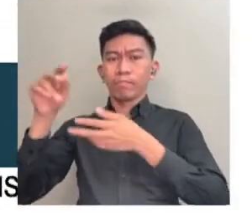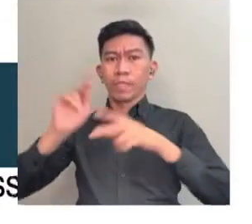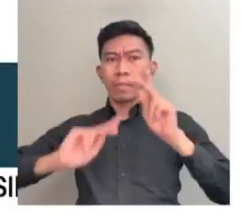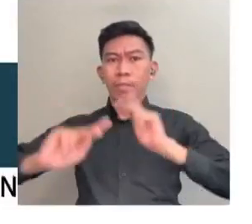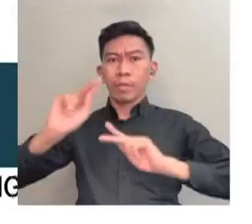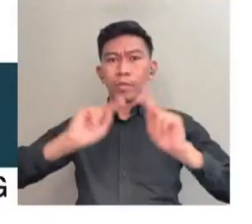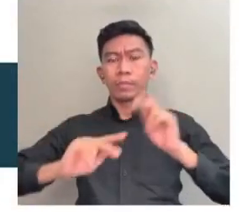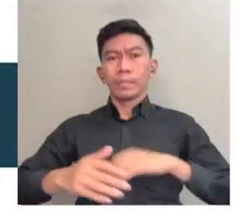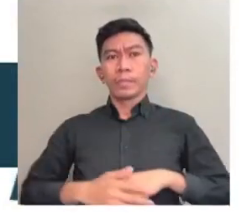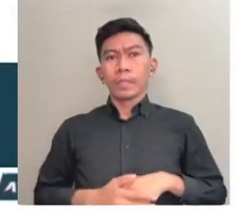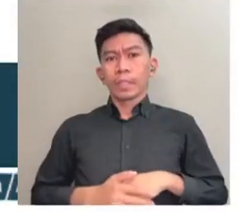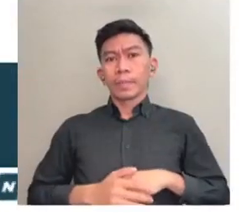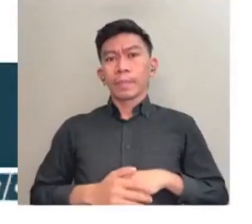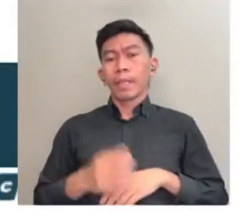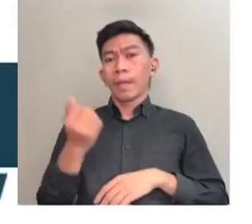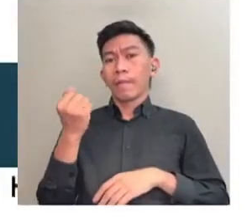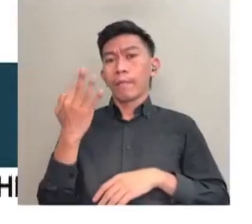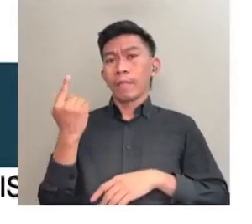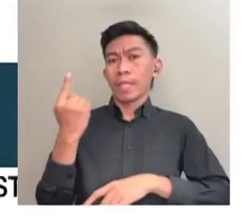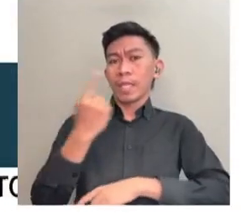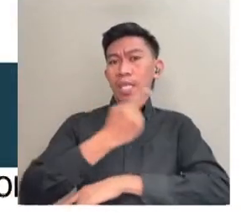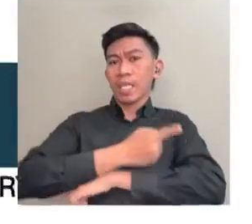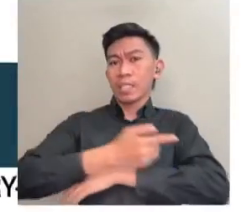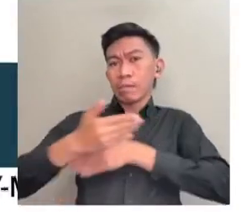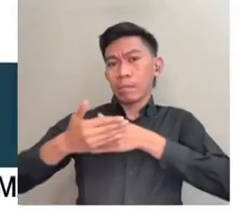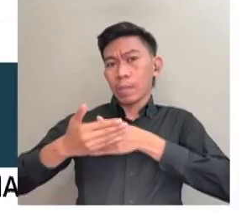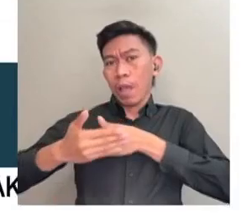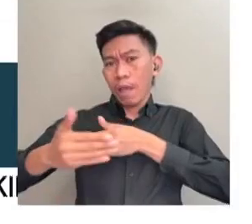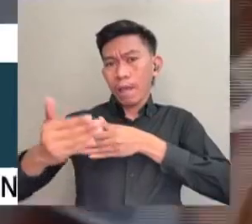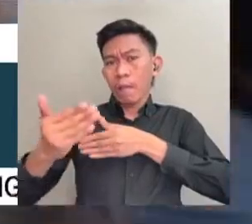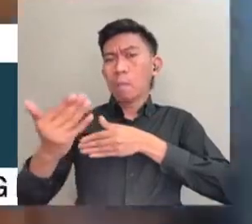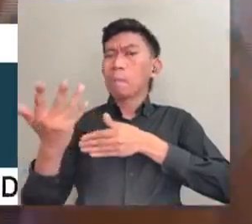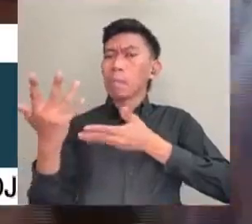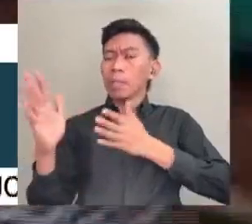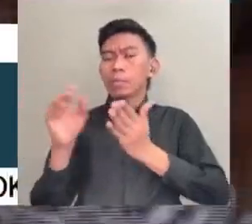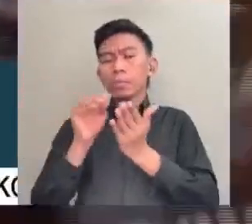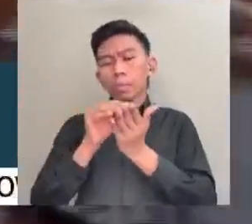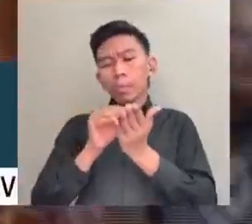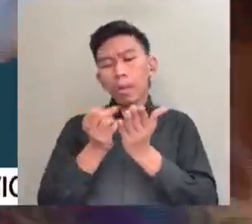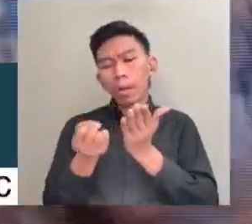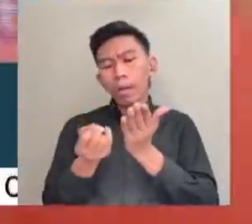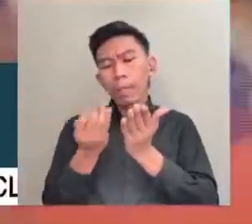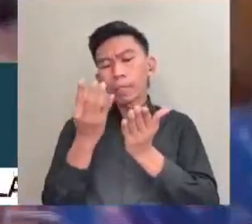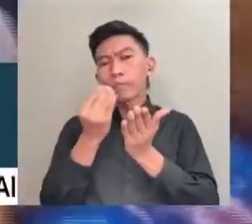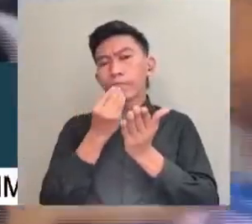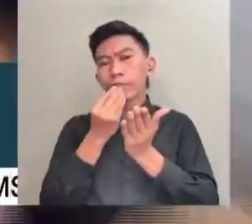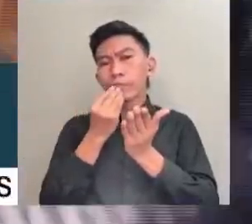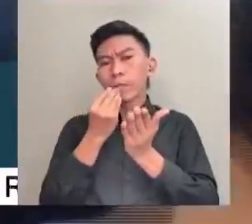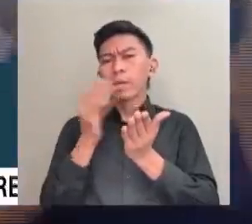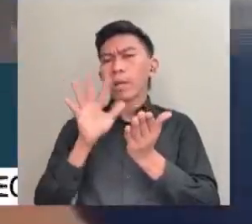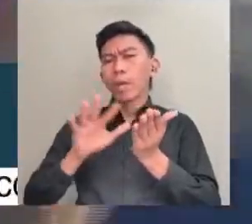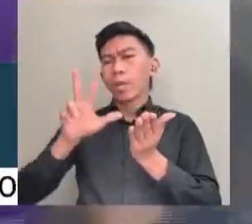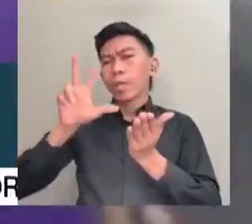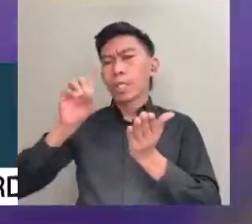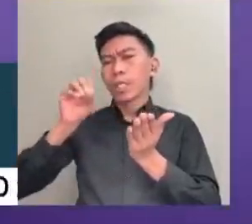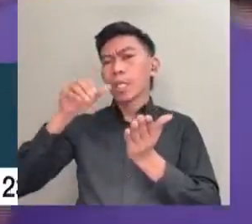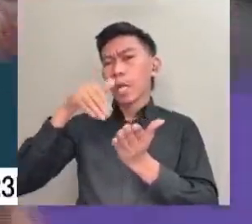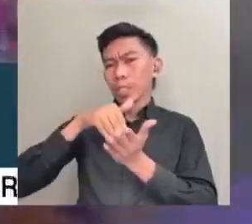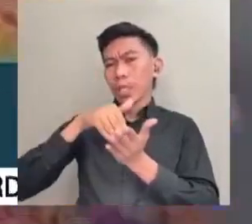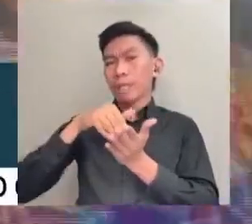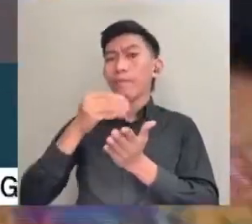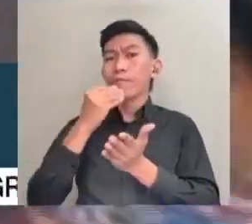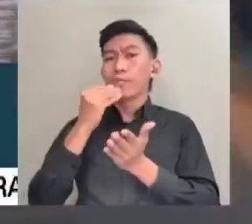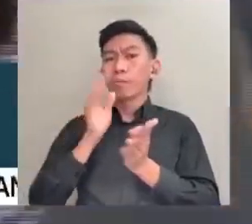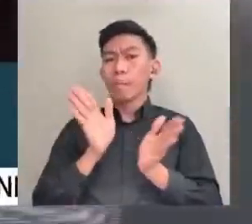days, we projected their food requirements already. That's around 38,000 food boxes. The game plan there is, after 15